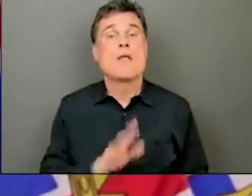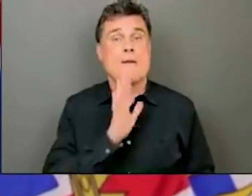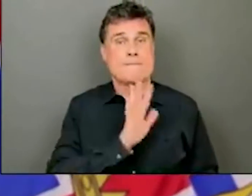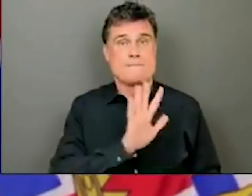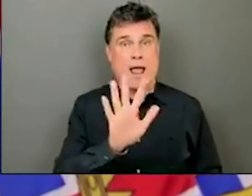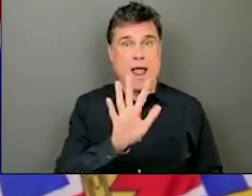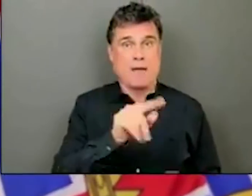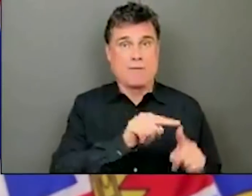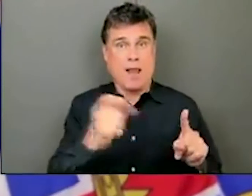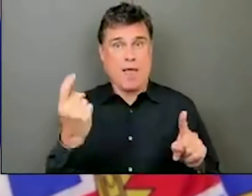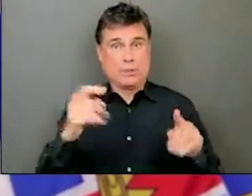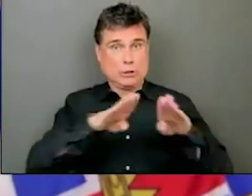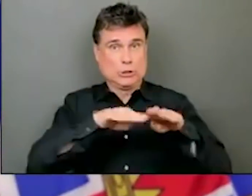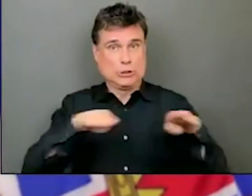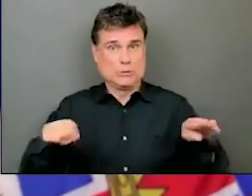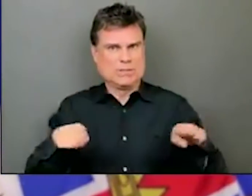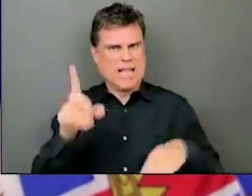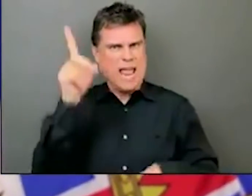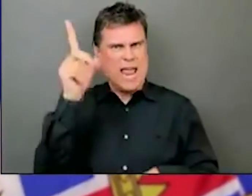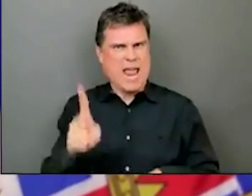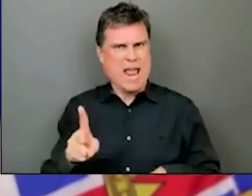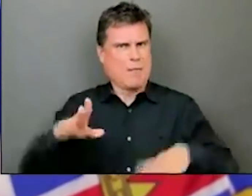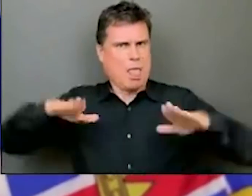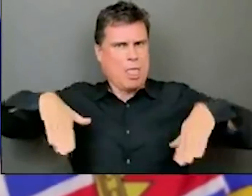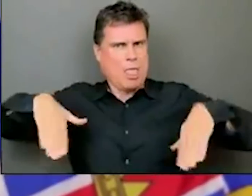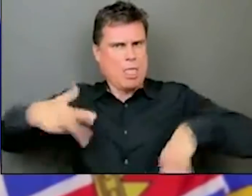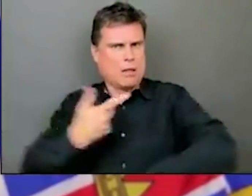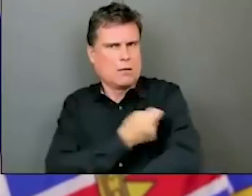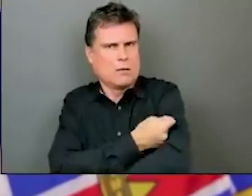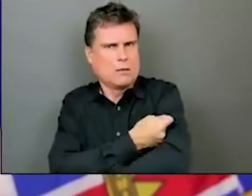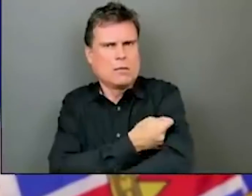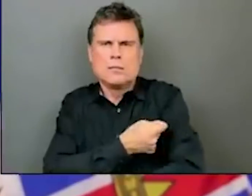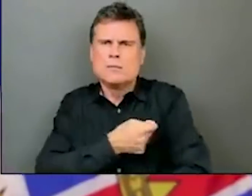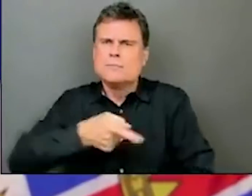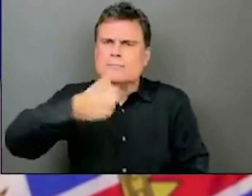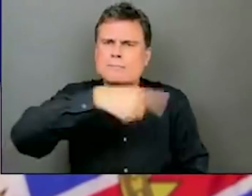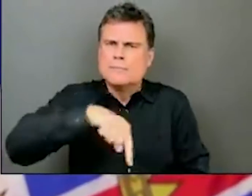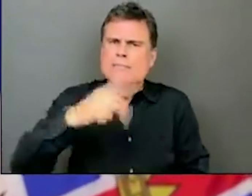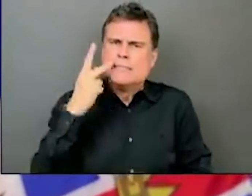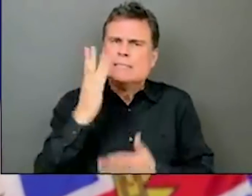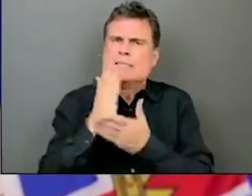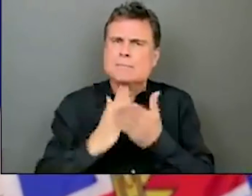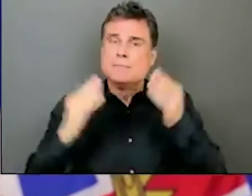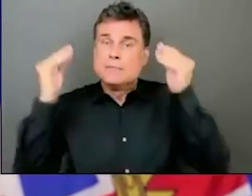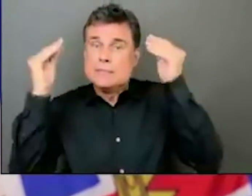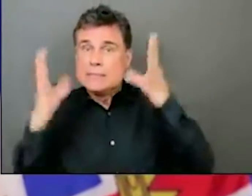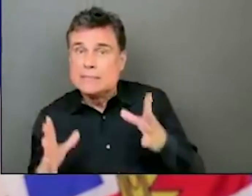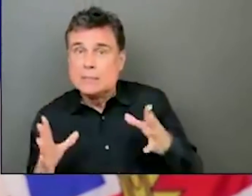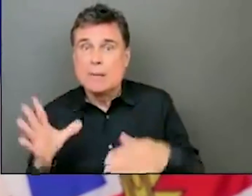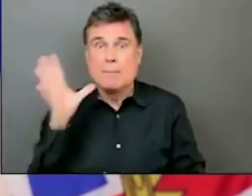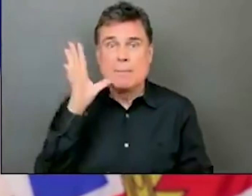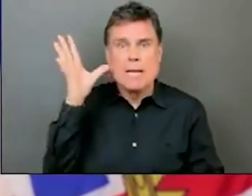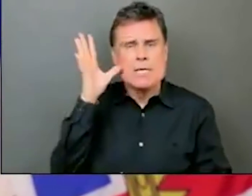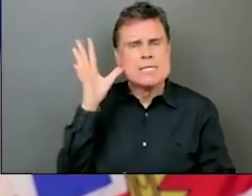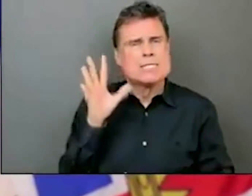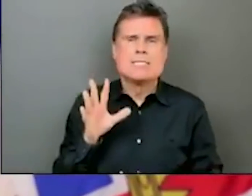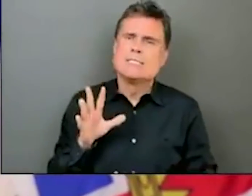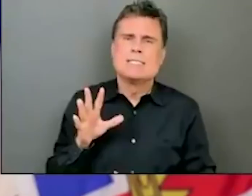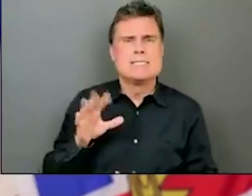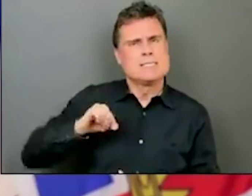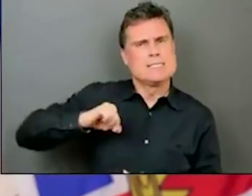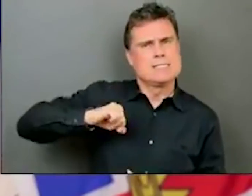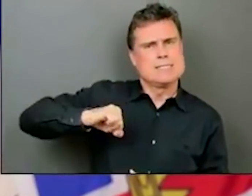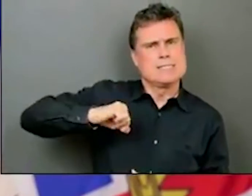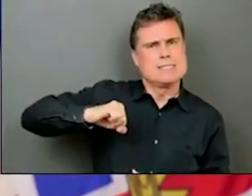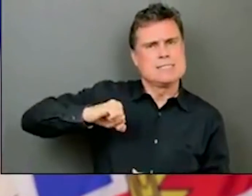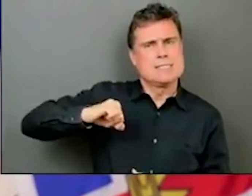with half of the 5 to 11-year-old children in the province still not vaccinated, we're seeing some pushback from parents and teachers on the